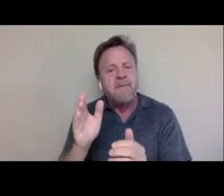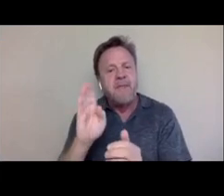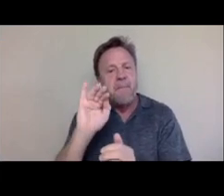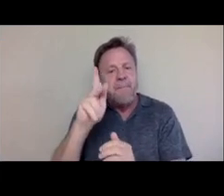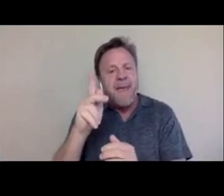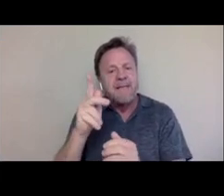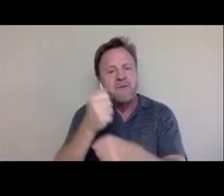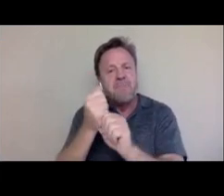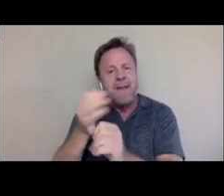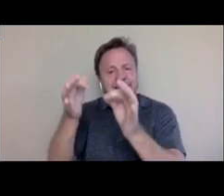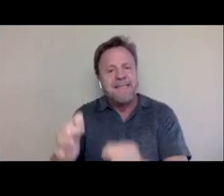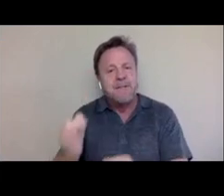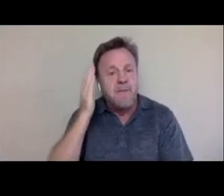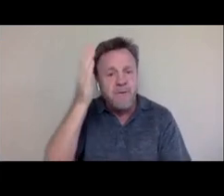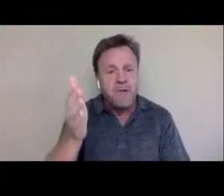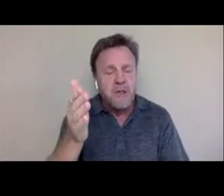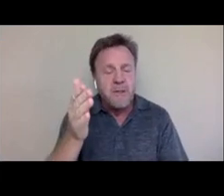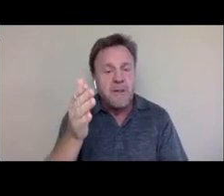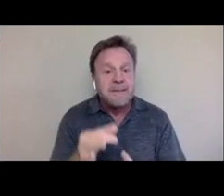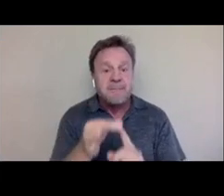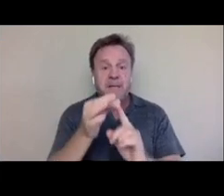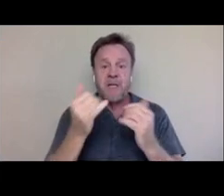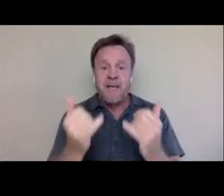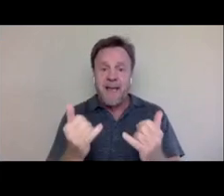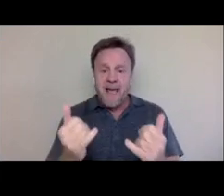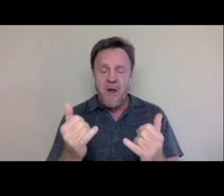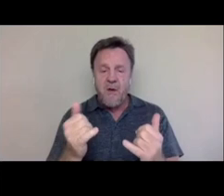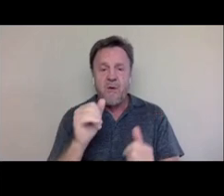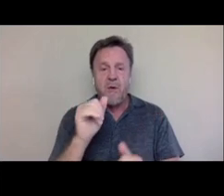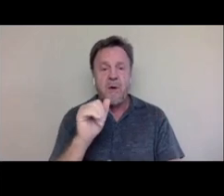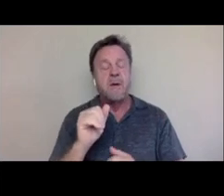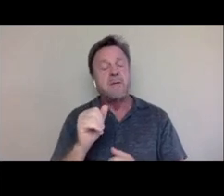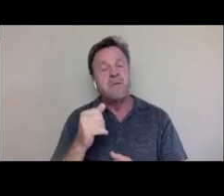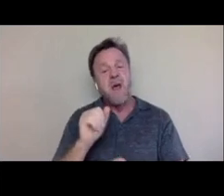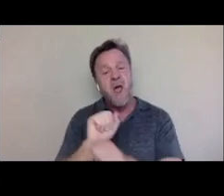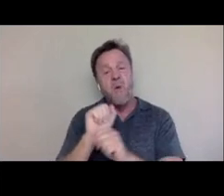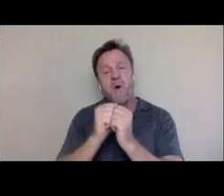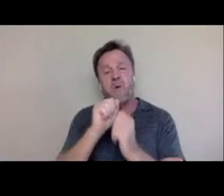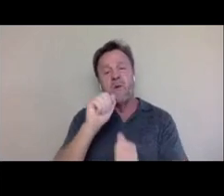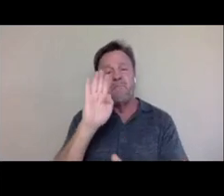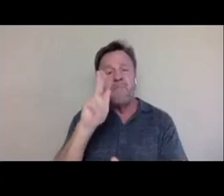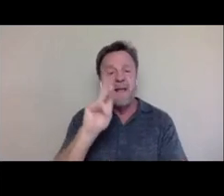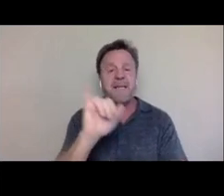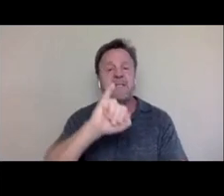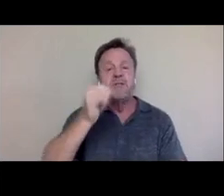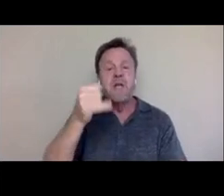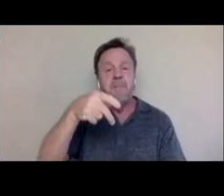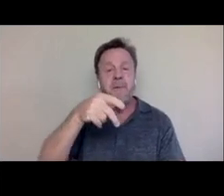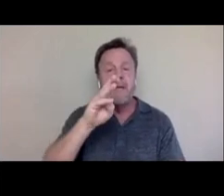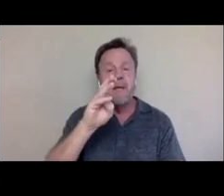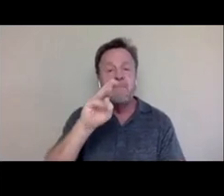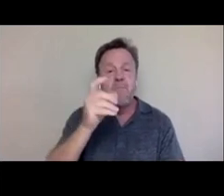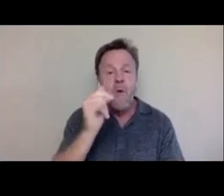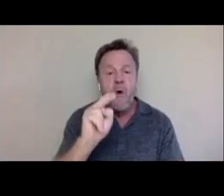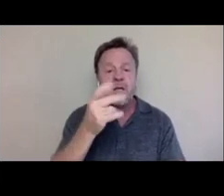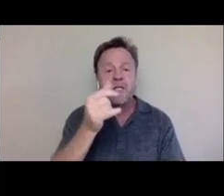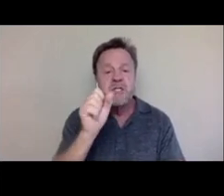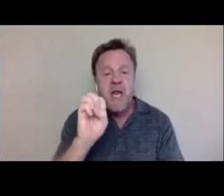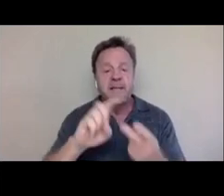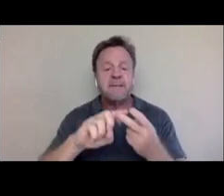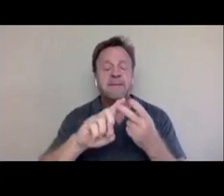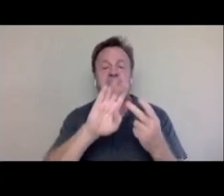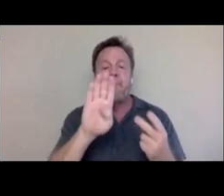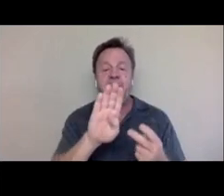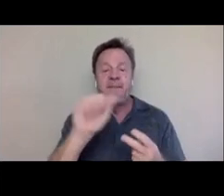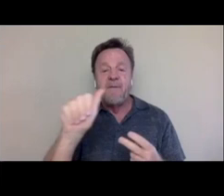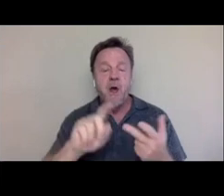future, particularly right now. I'll tell you, banks I work with, JP Morgan Chase, Wells Fargo, Bank of America, they all in